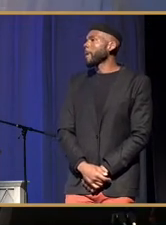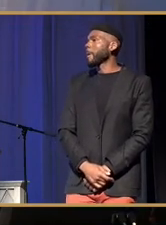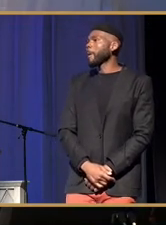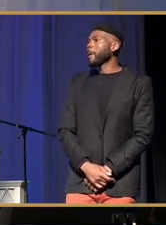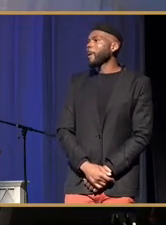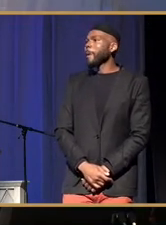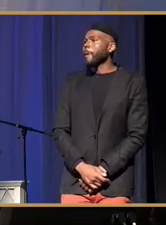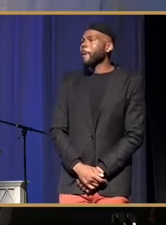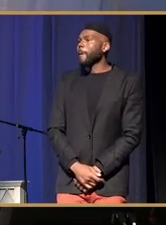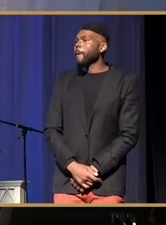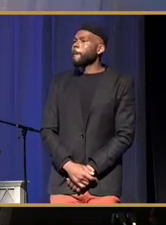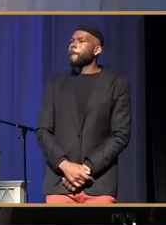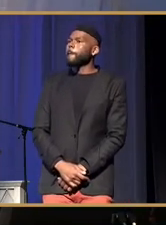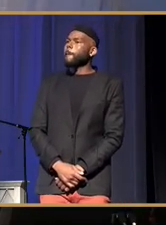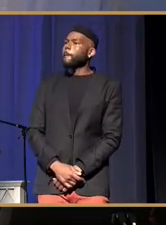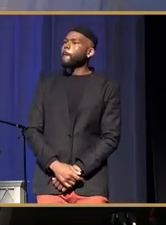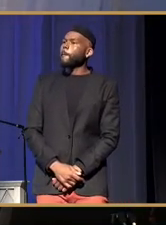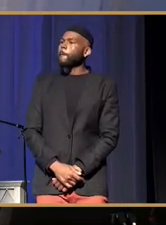All right.